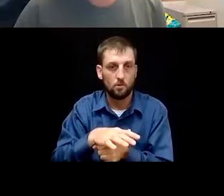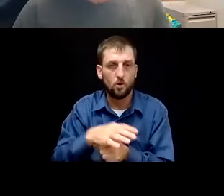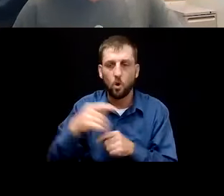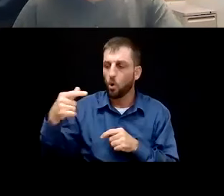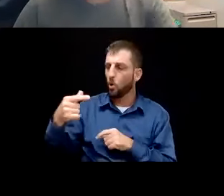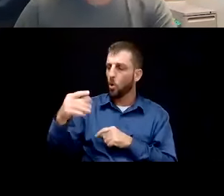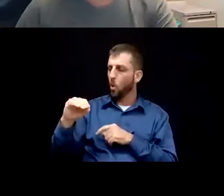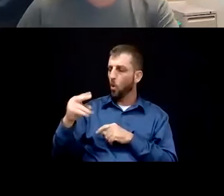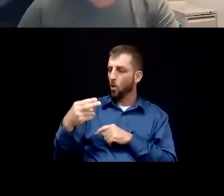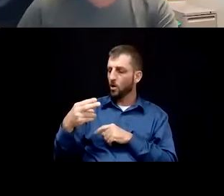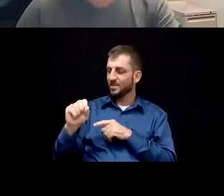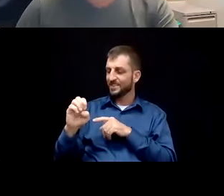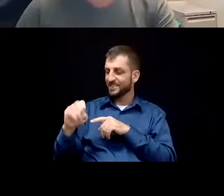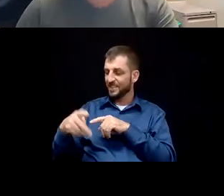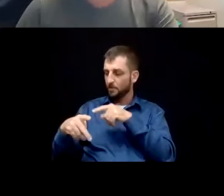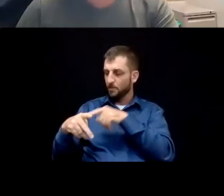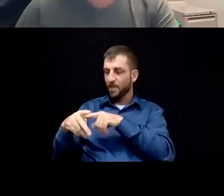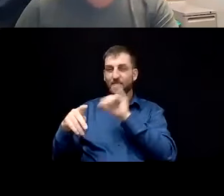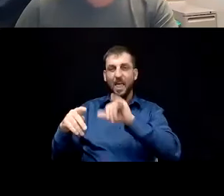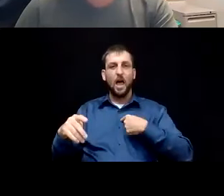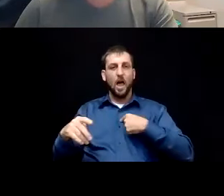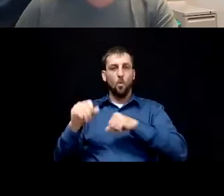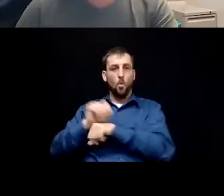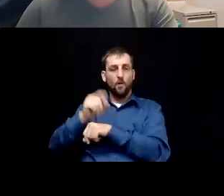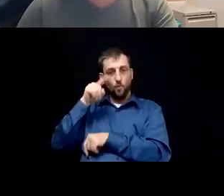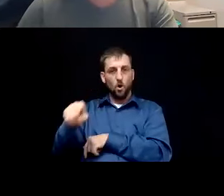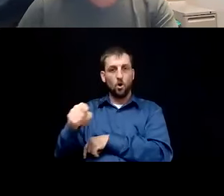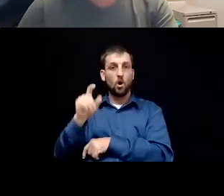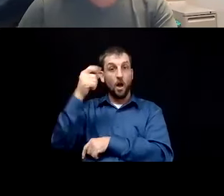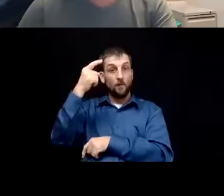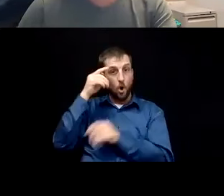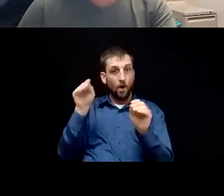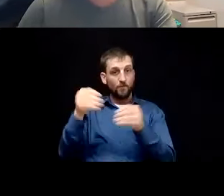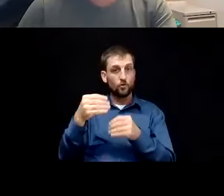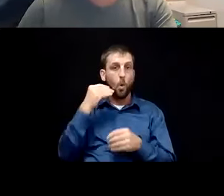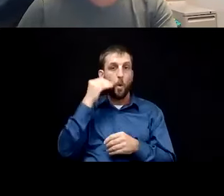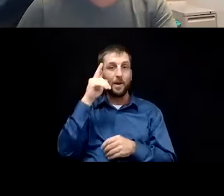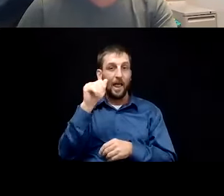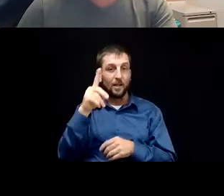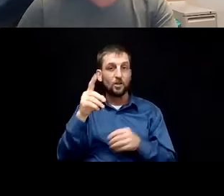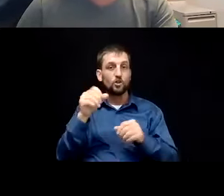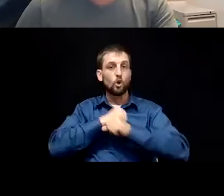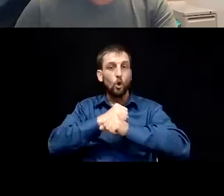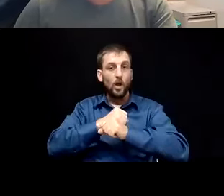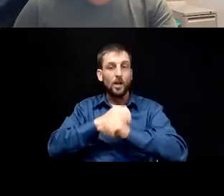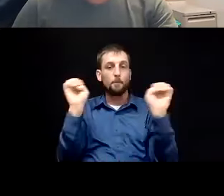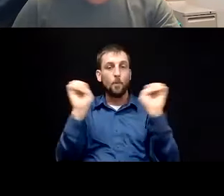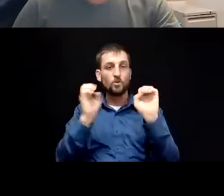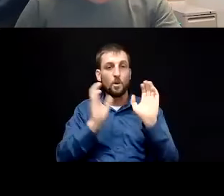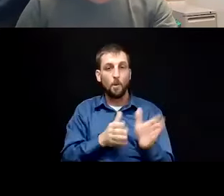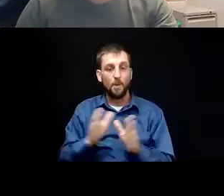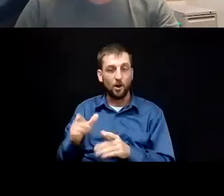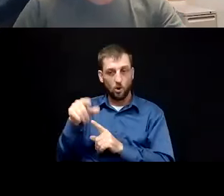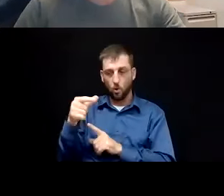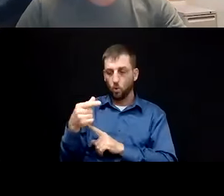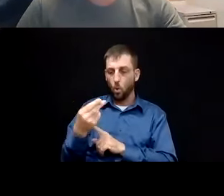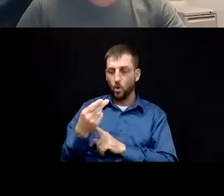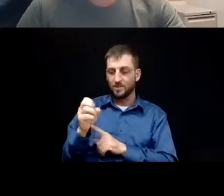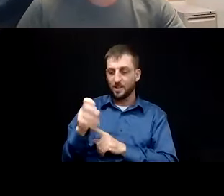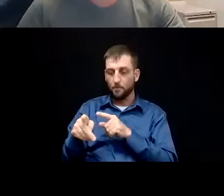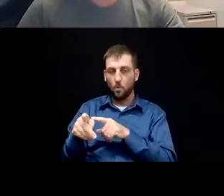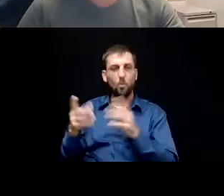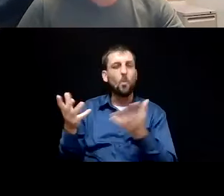GODA? What is the state agency that I work for? What is the Governor's Office of Homeland Security and Emergency Preparedness? We are the emergency